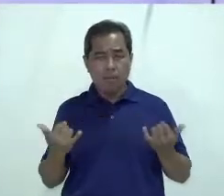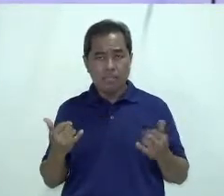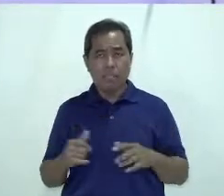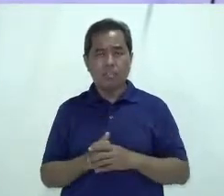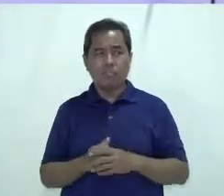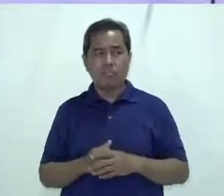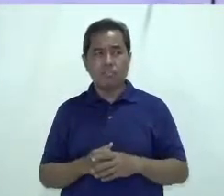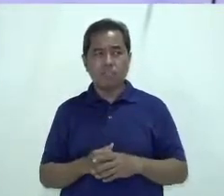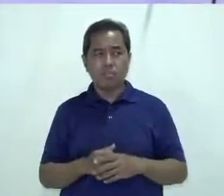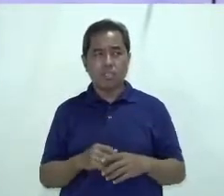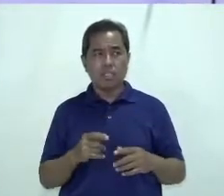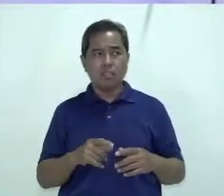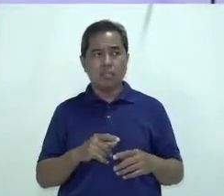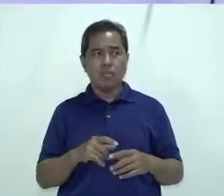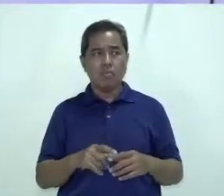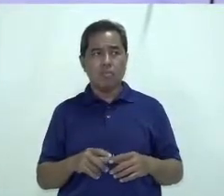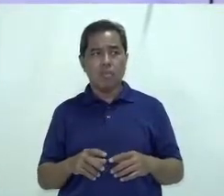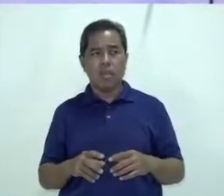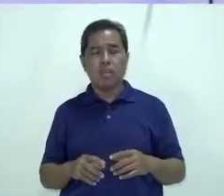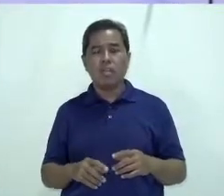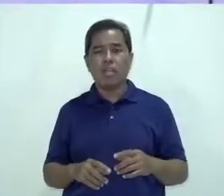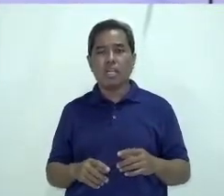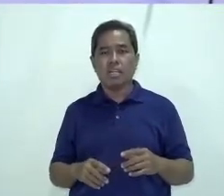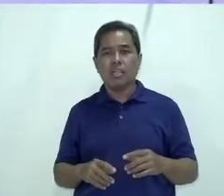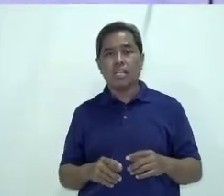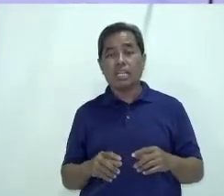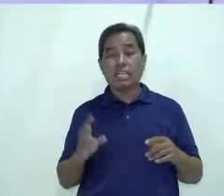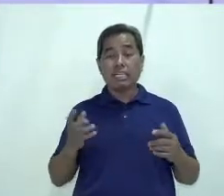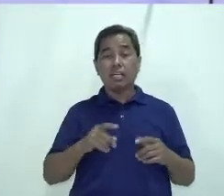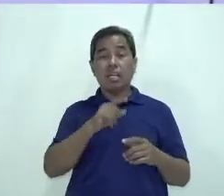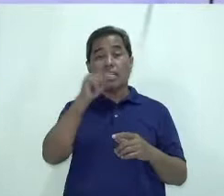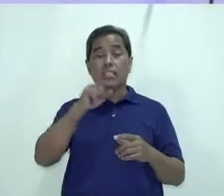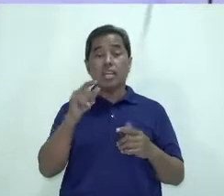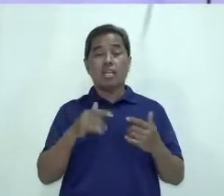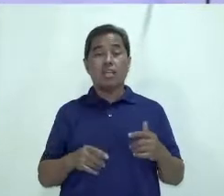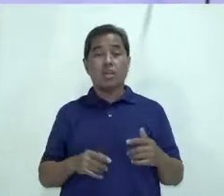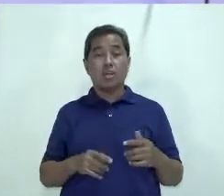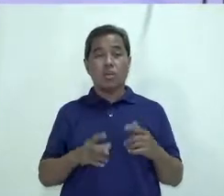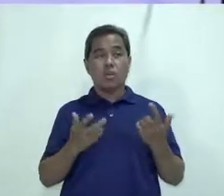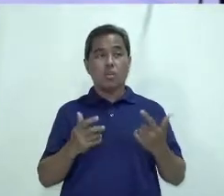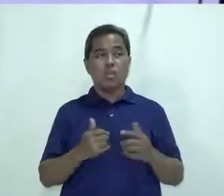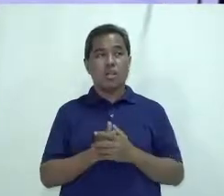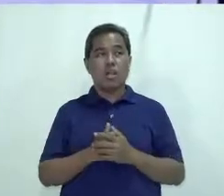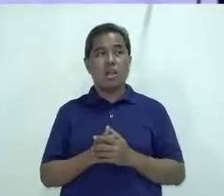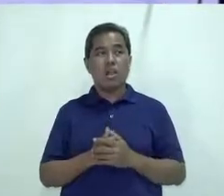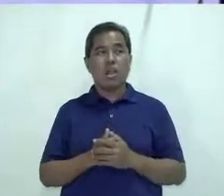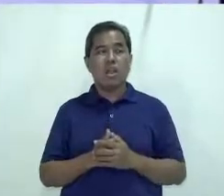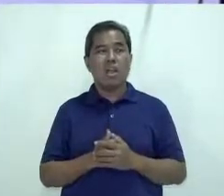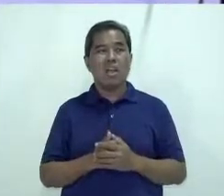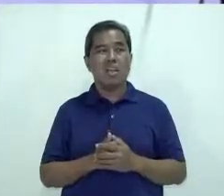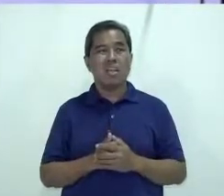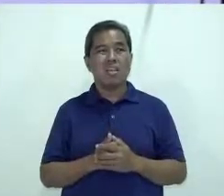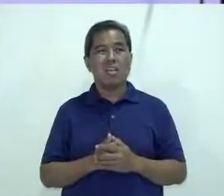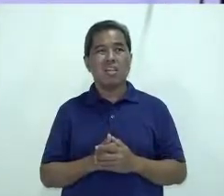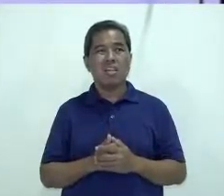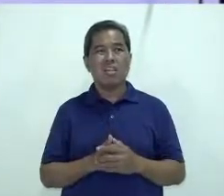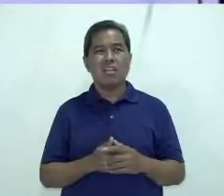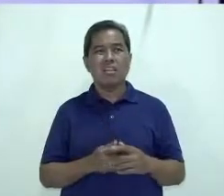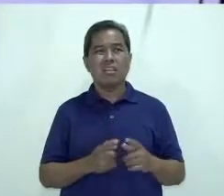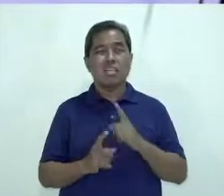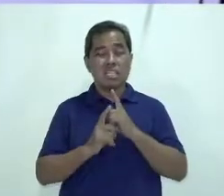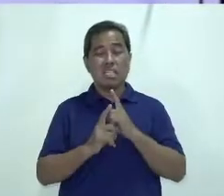on my page, on my profile, and some of you guys responded to that. So thank you for that response.